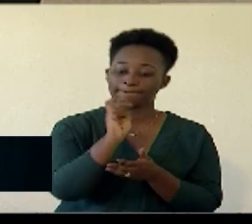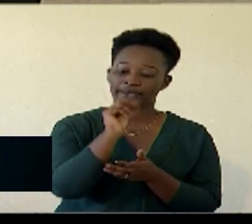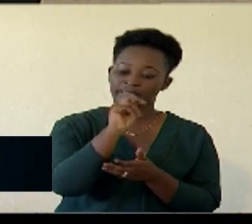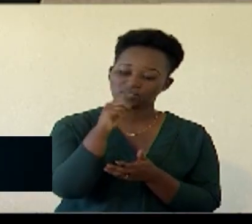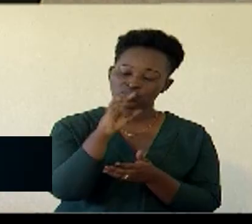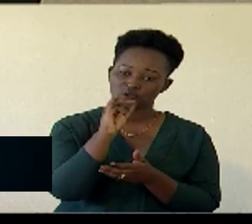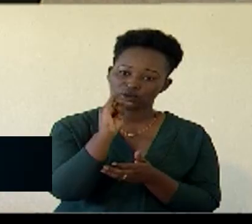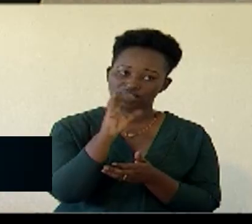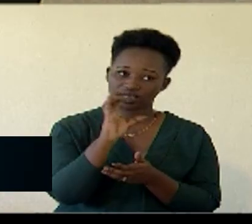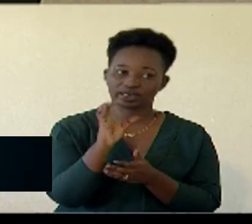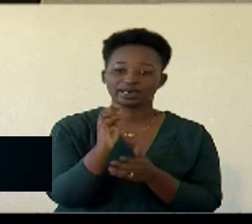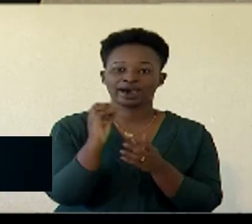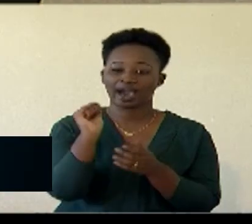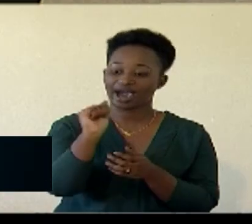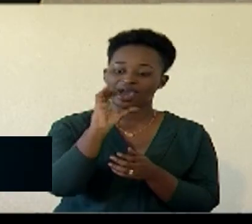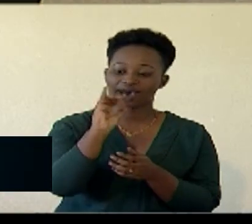acid.